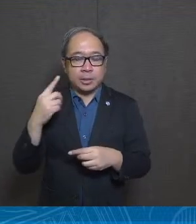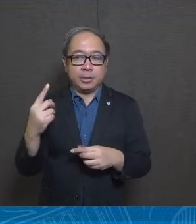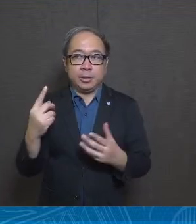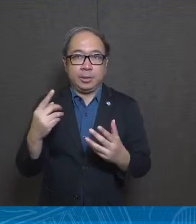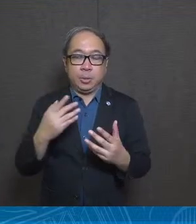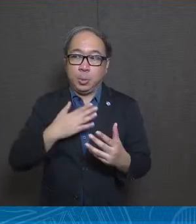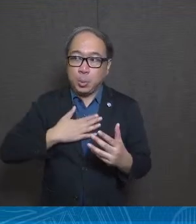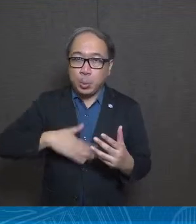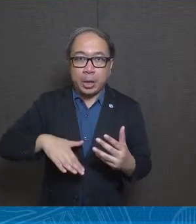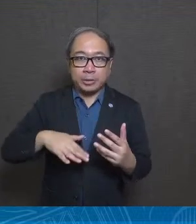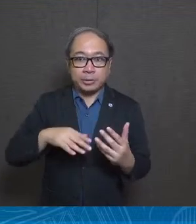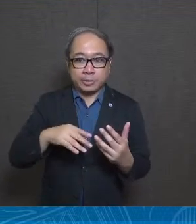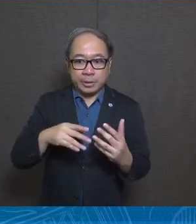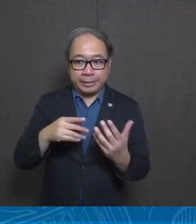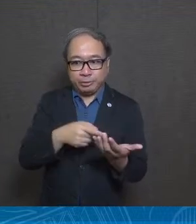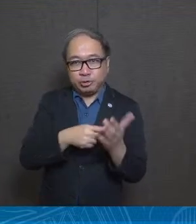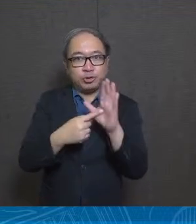want to highlight also those success stories.